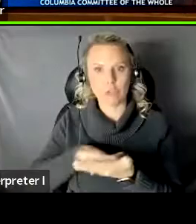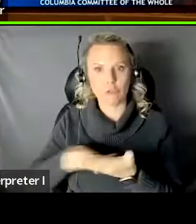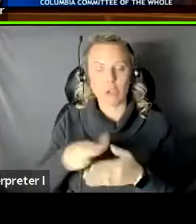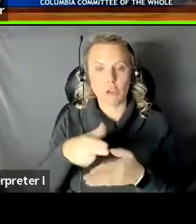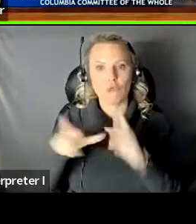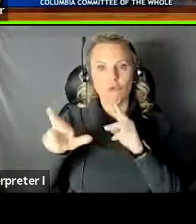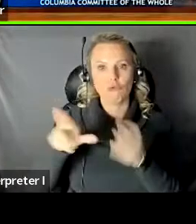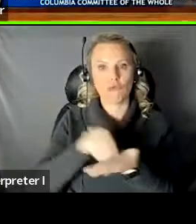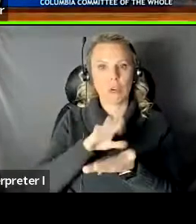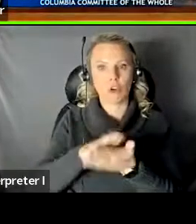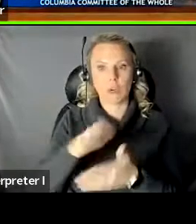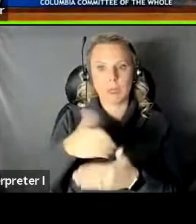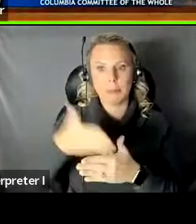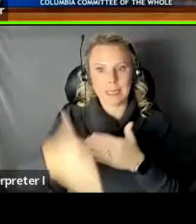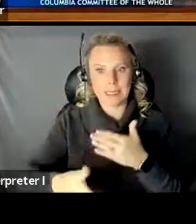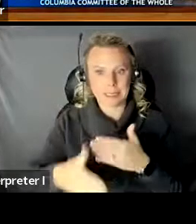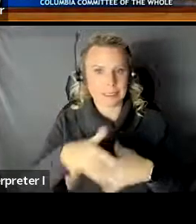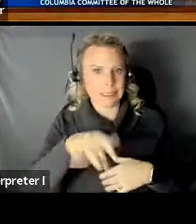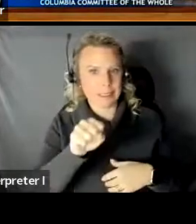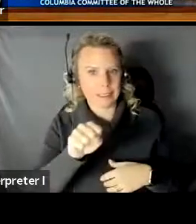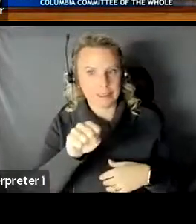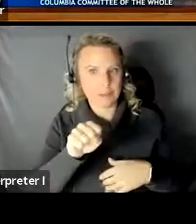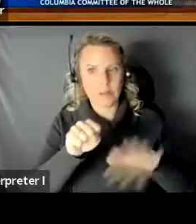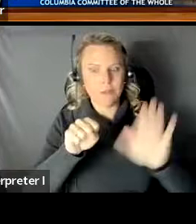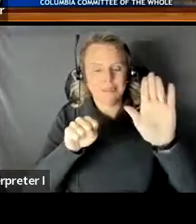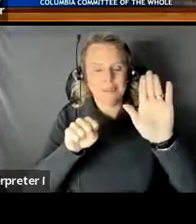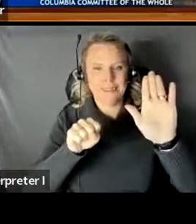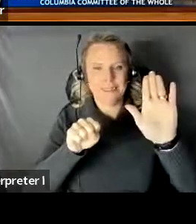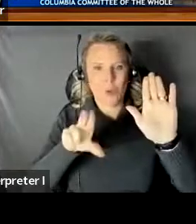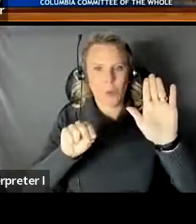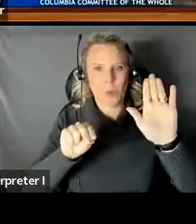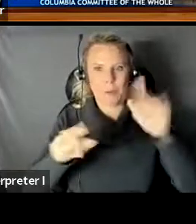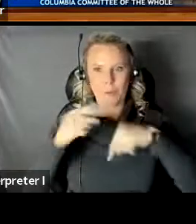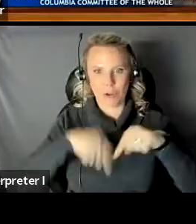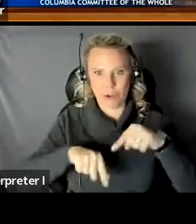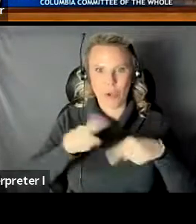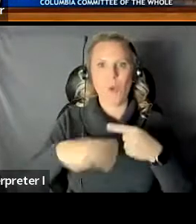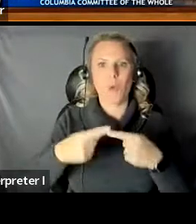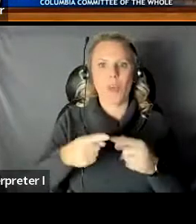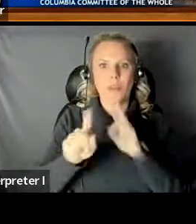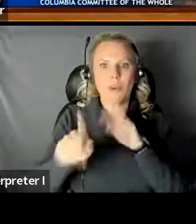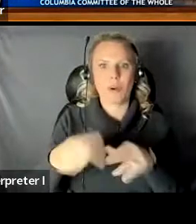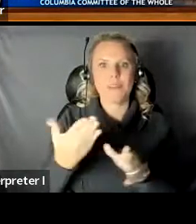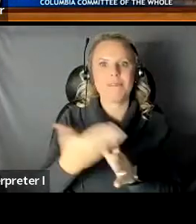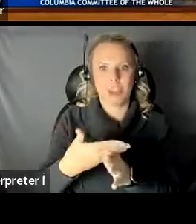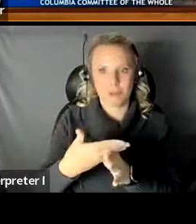complete? Yes, it is. Nope, I'm sorry. Once the report is filed.